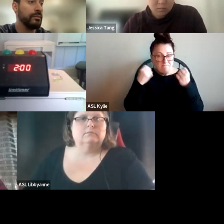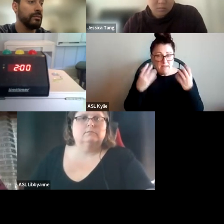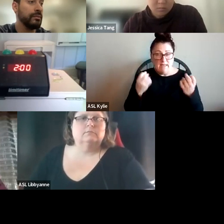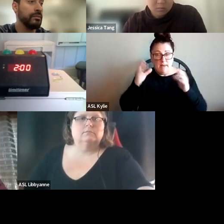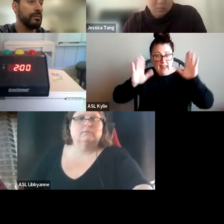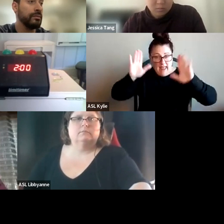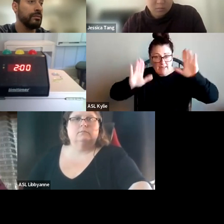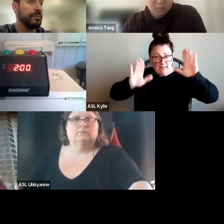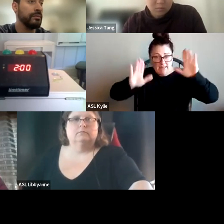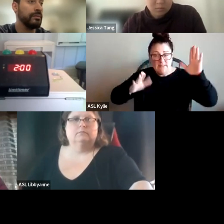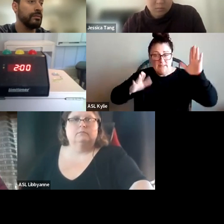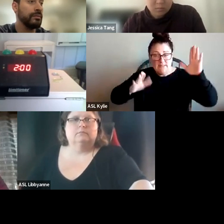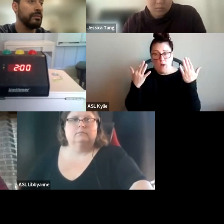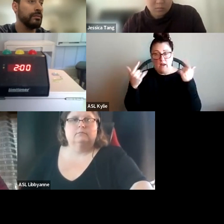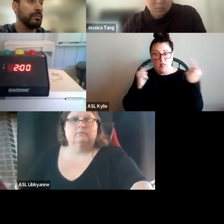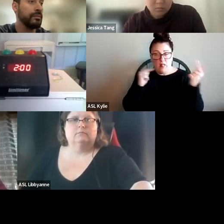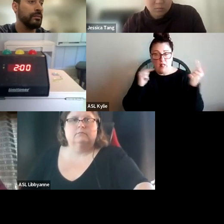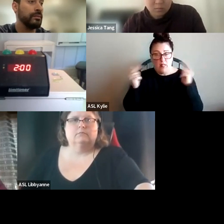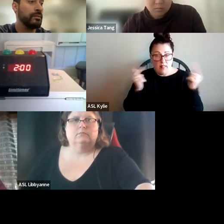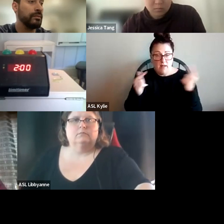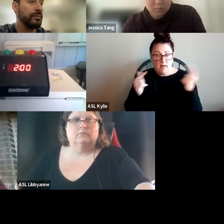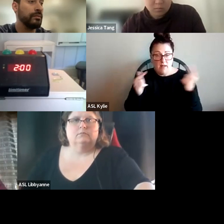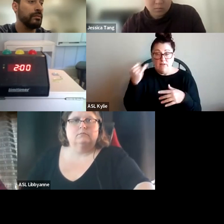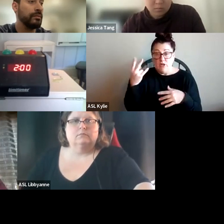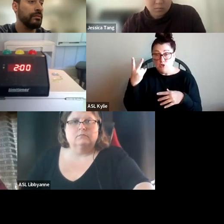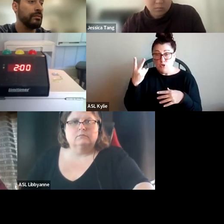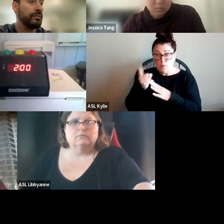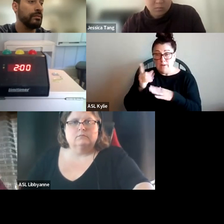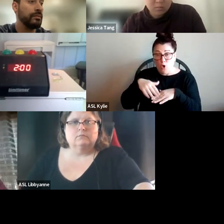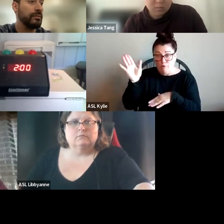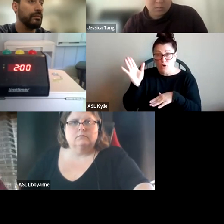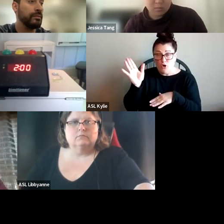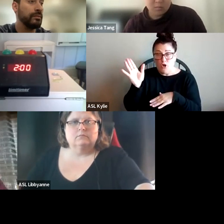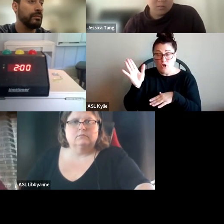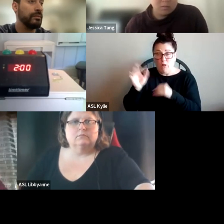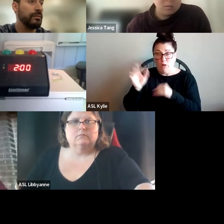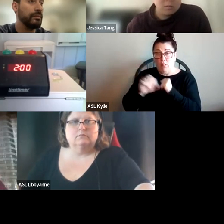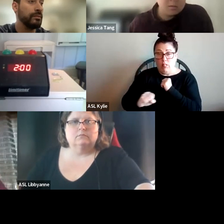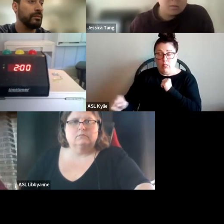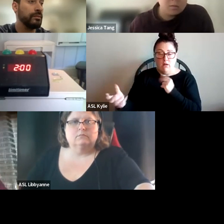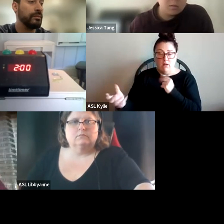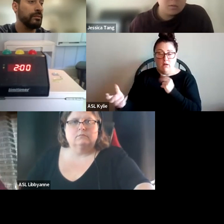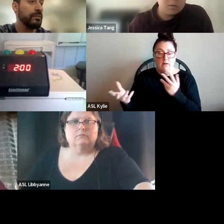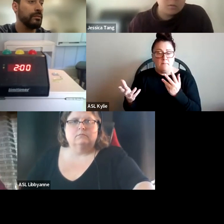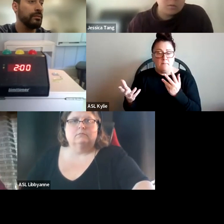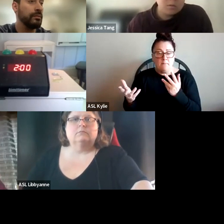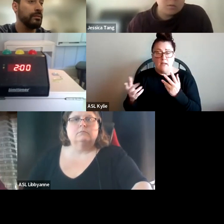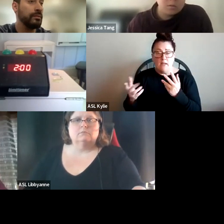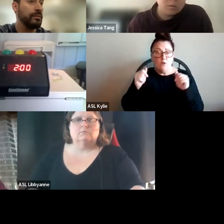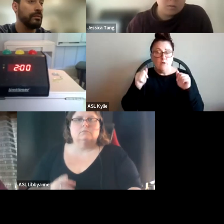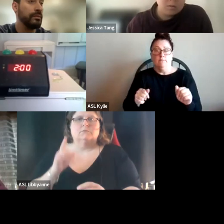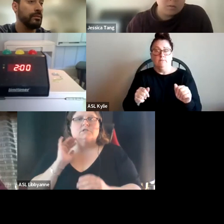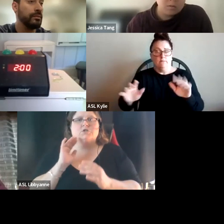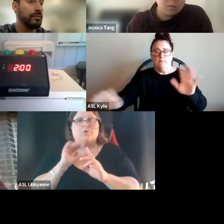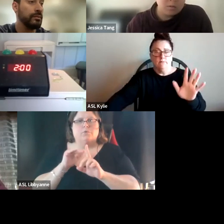up. And if you go over your 2 minutes, we would be happy to take your